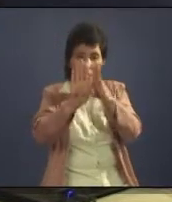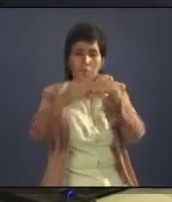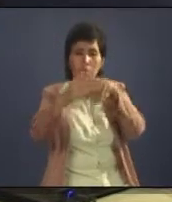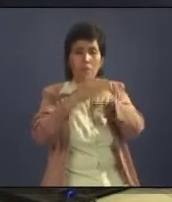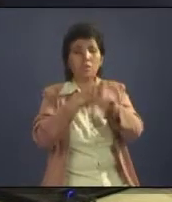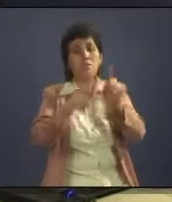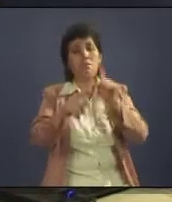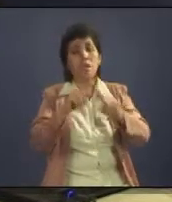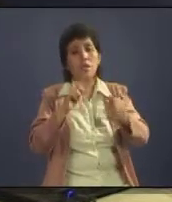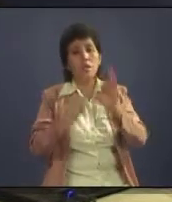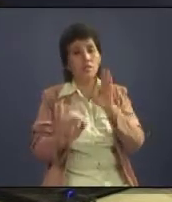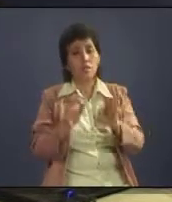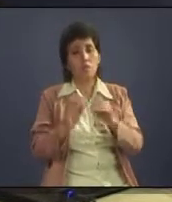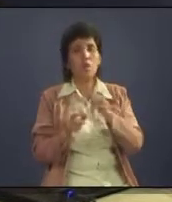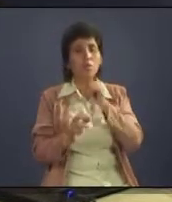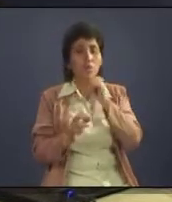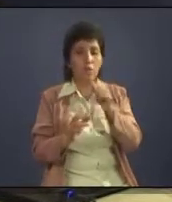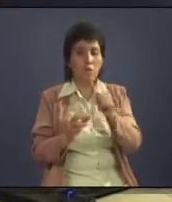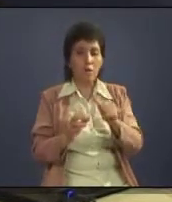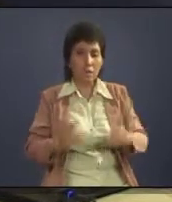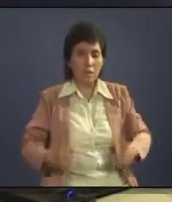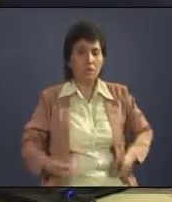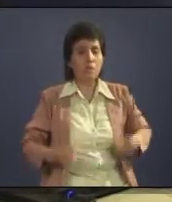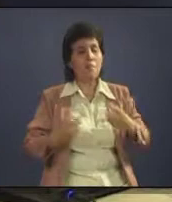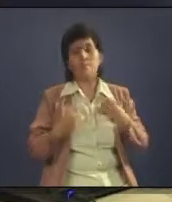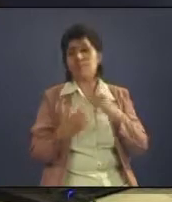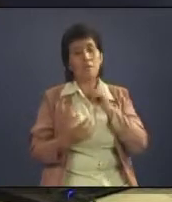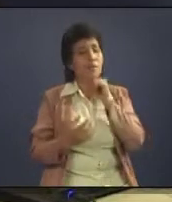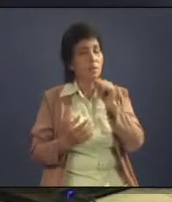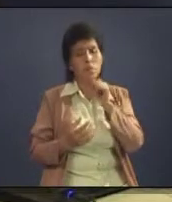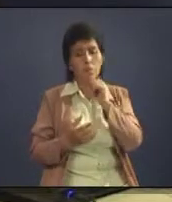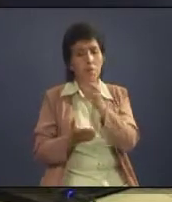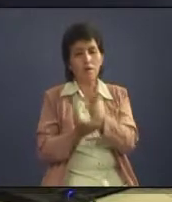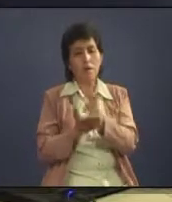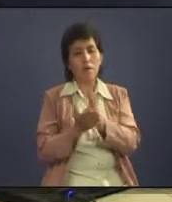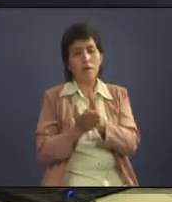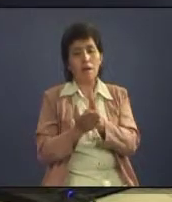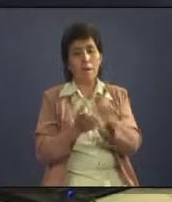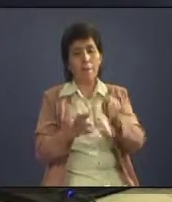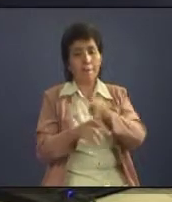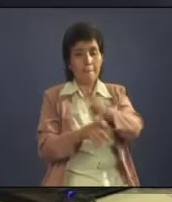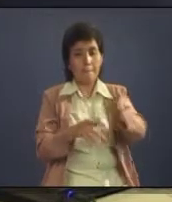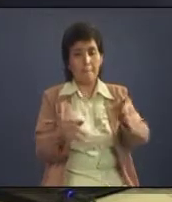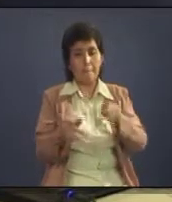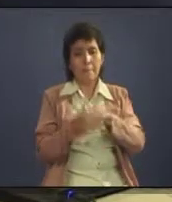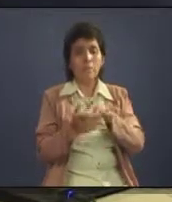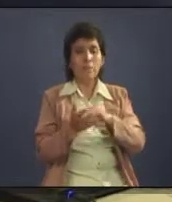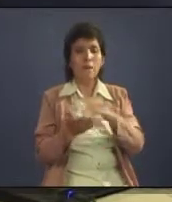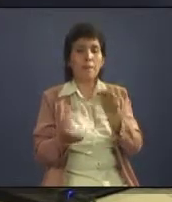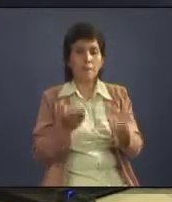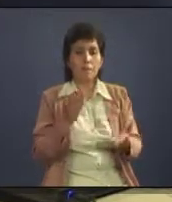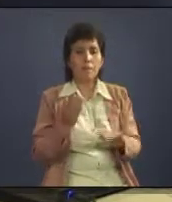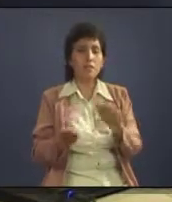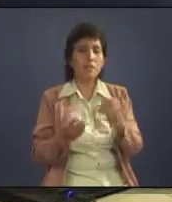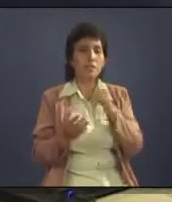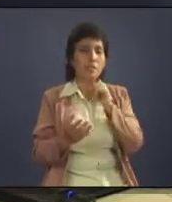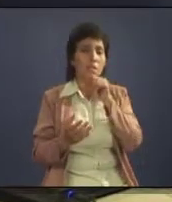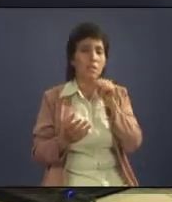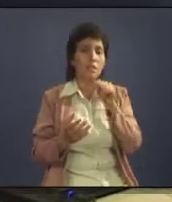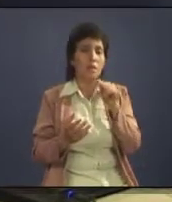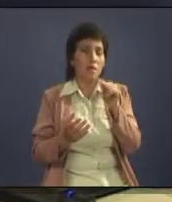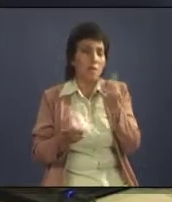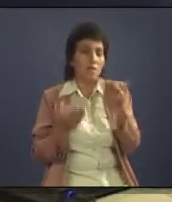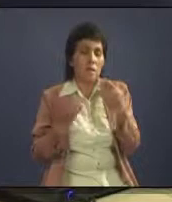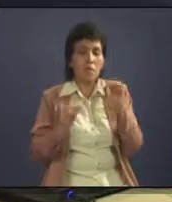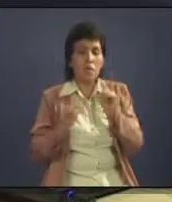By the way, if you are not disabled, please do not park at the parking spaces, because you might say no one is